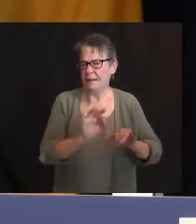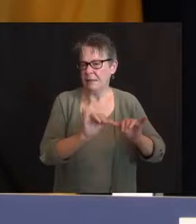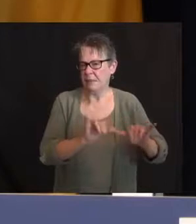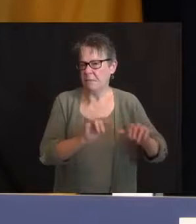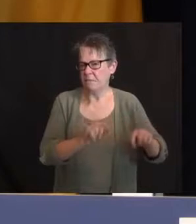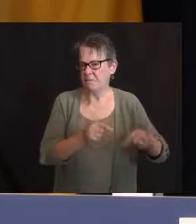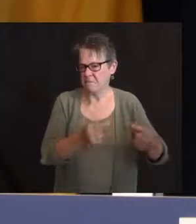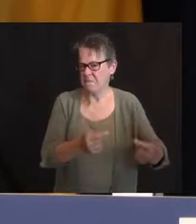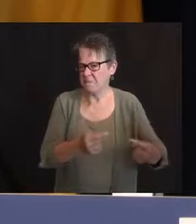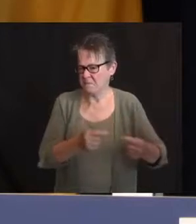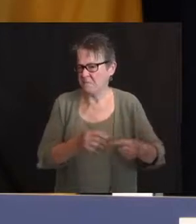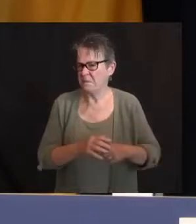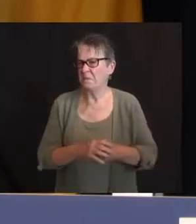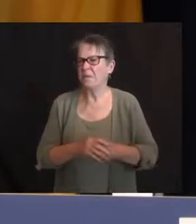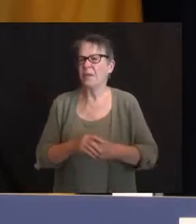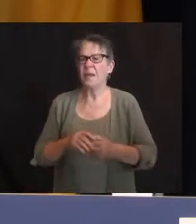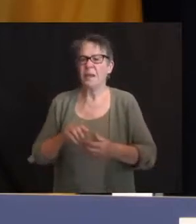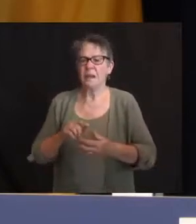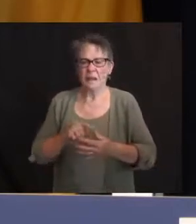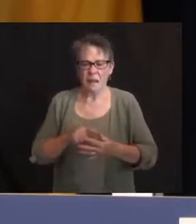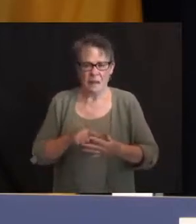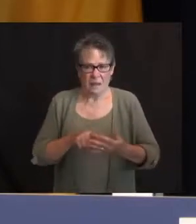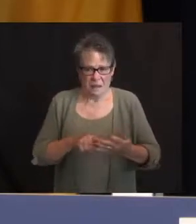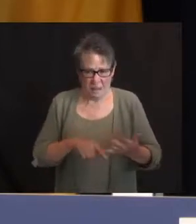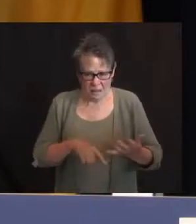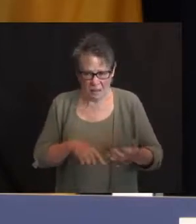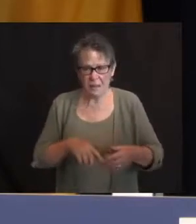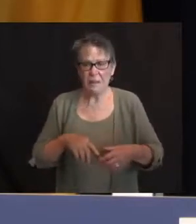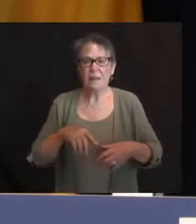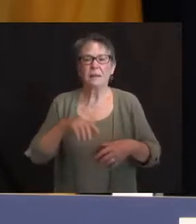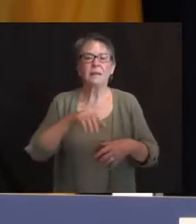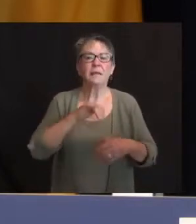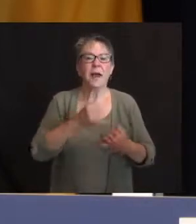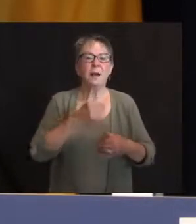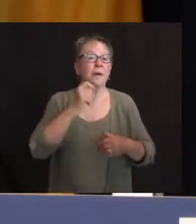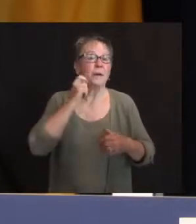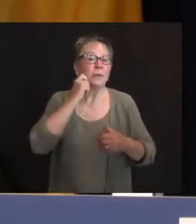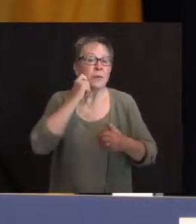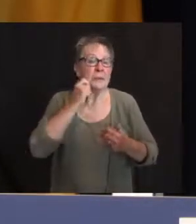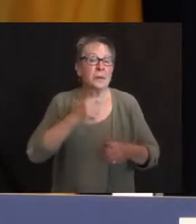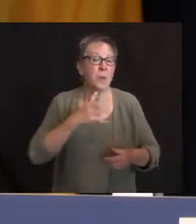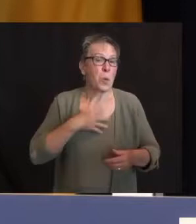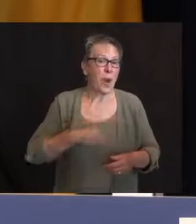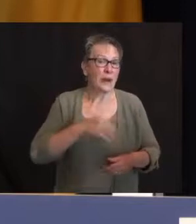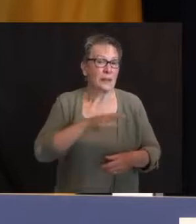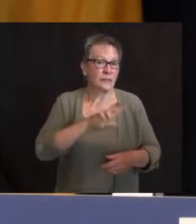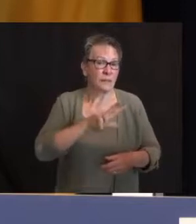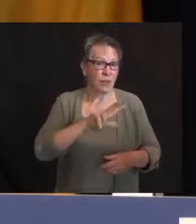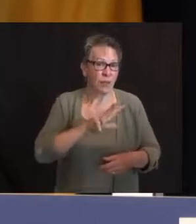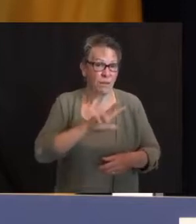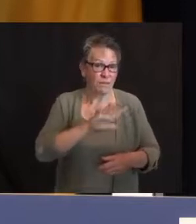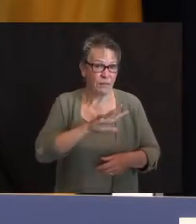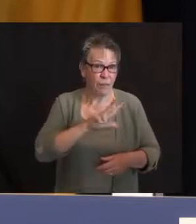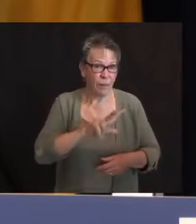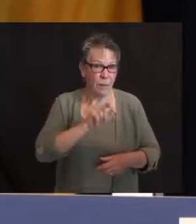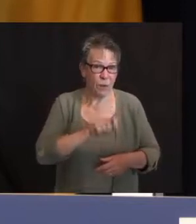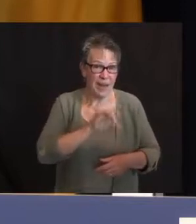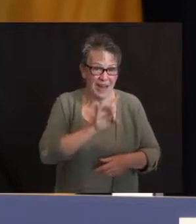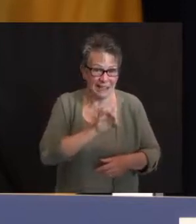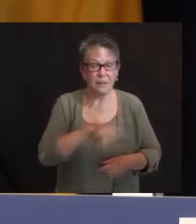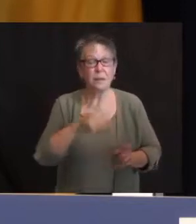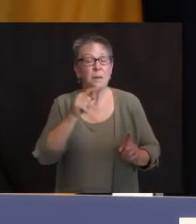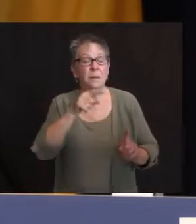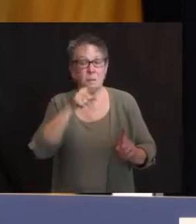as follows: white 53.8, black 18.5, Hispanic